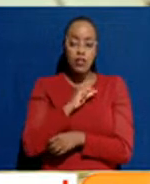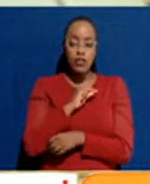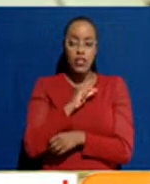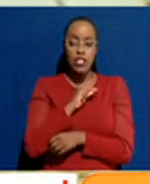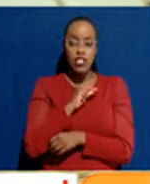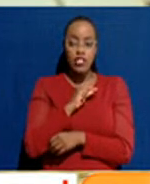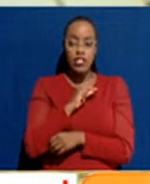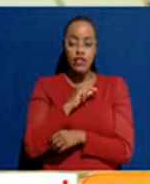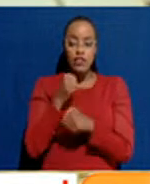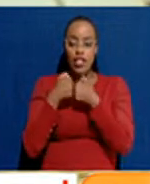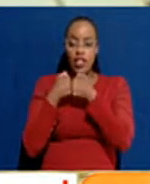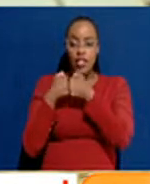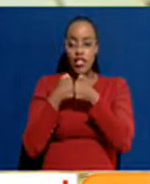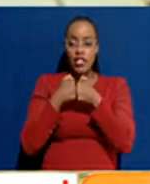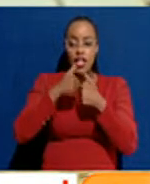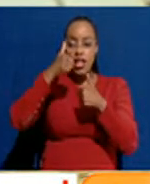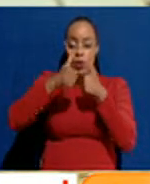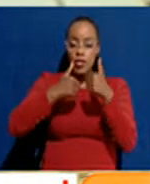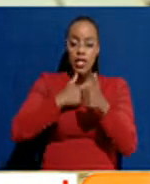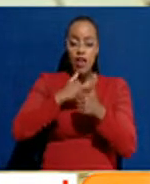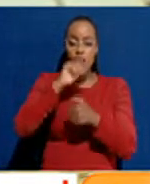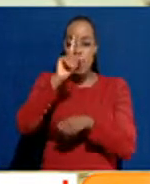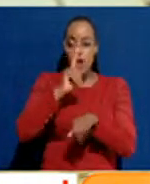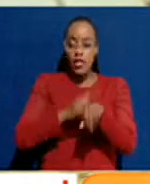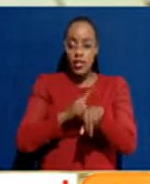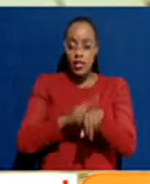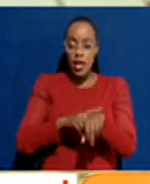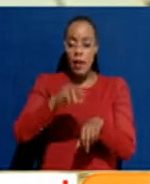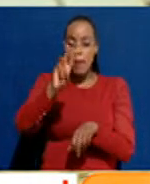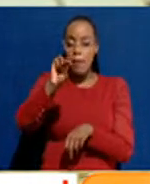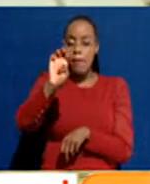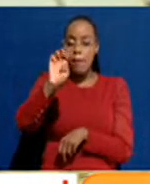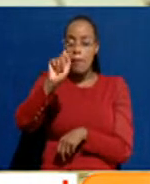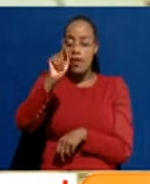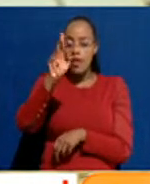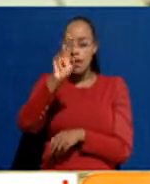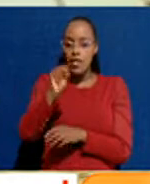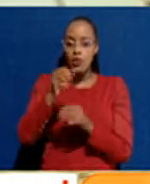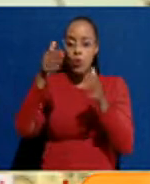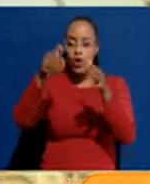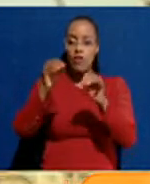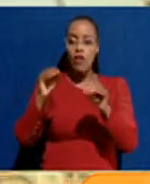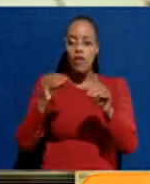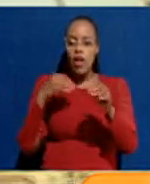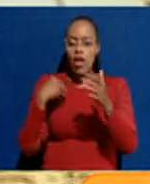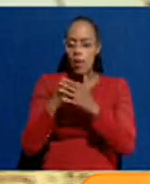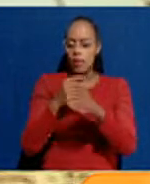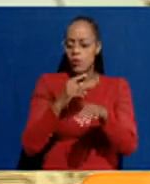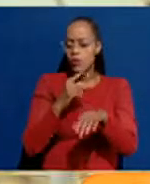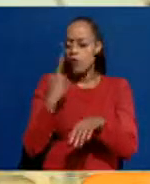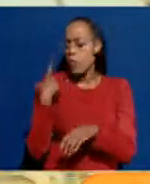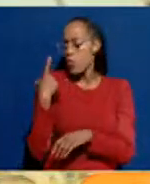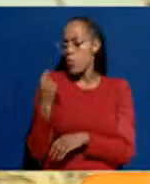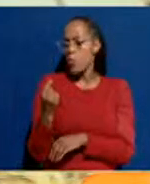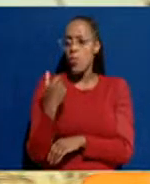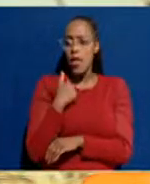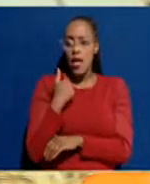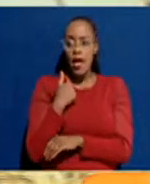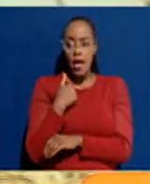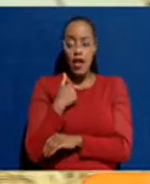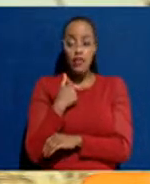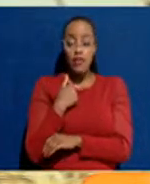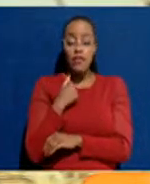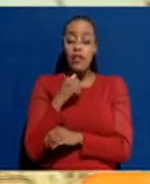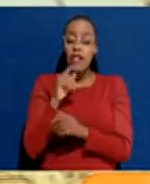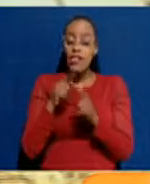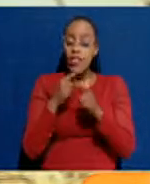Mm-hmm. The challenge that there was a time there were meters were not available. Indeed, until just the other day, mm-hmm. there were no meters in the country. Mm-hmm. So what